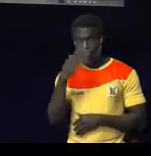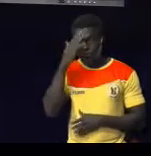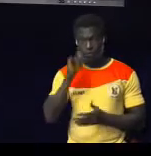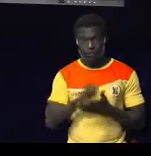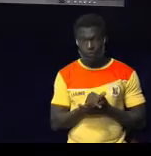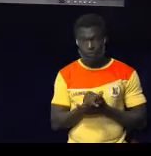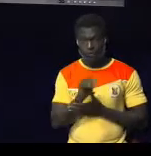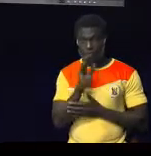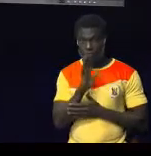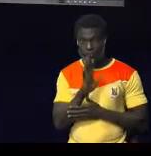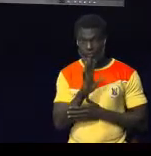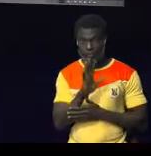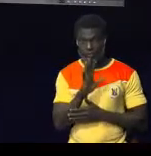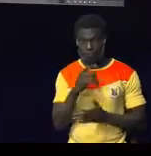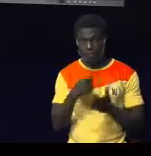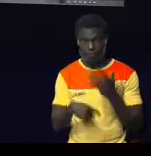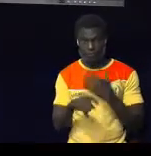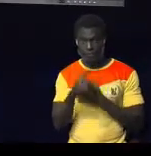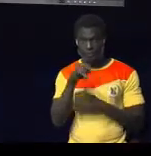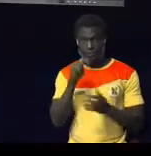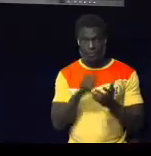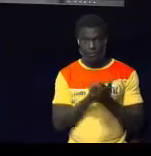that 5 pairs of shots cost